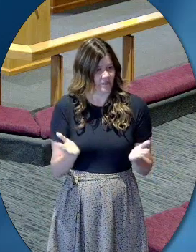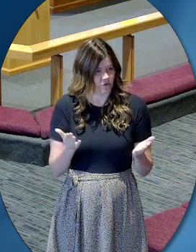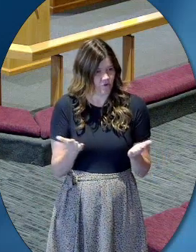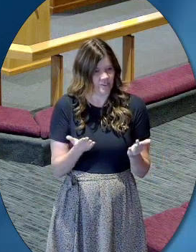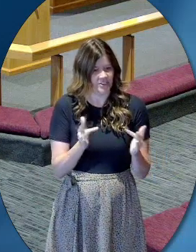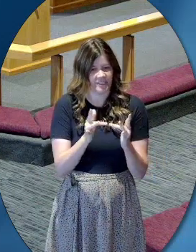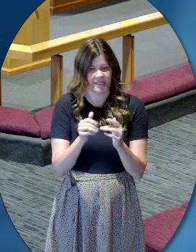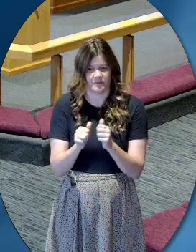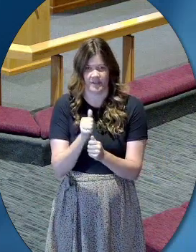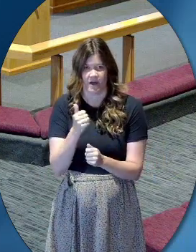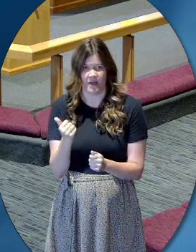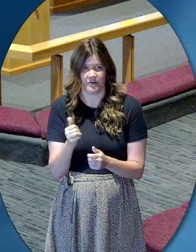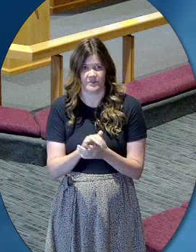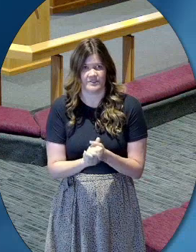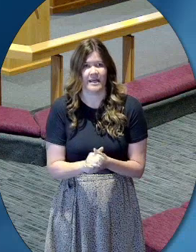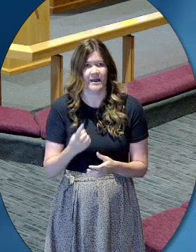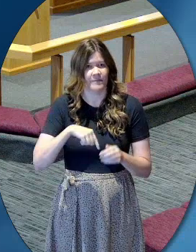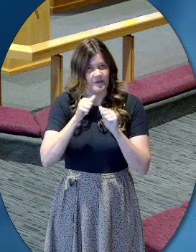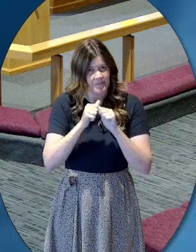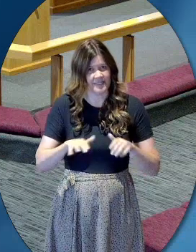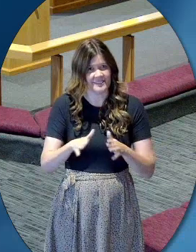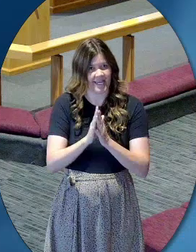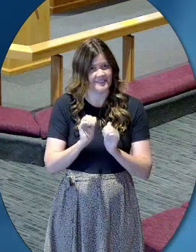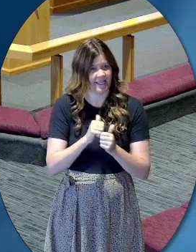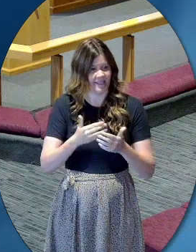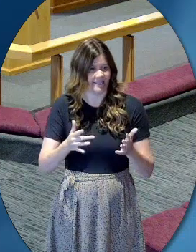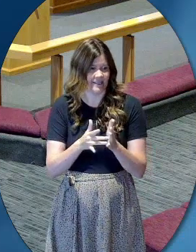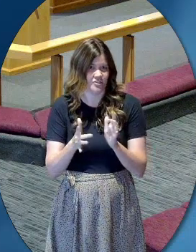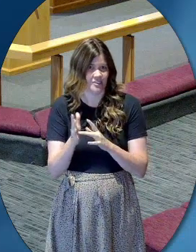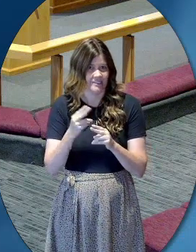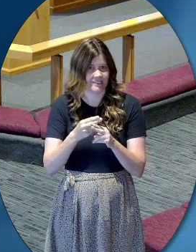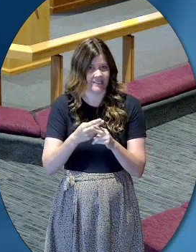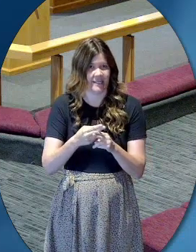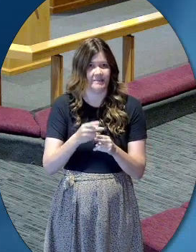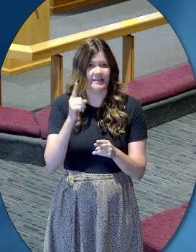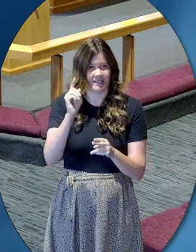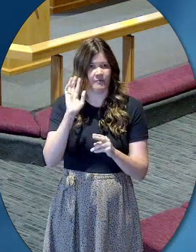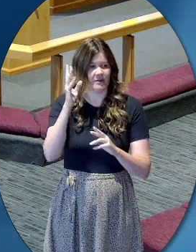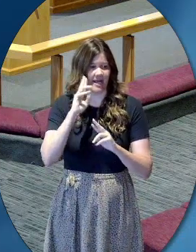name, and he will answer according to what is best for us, to his glory.